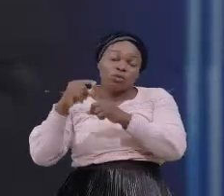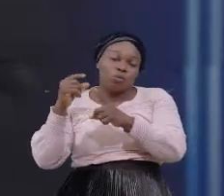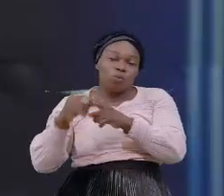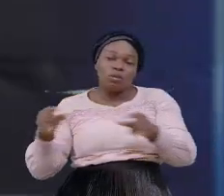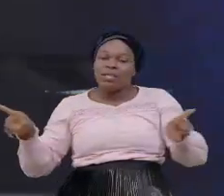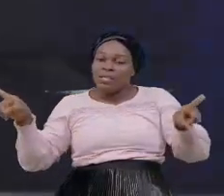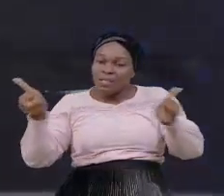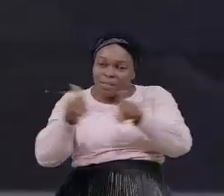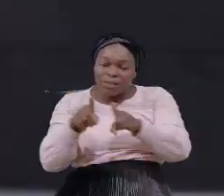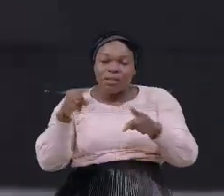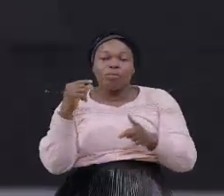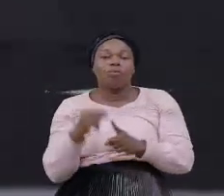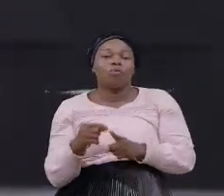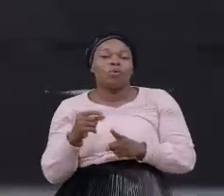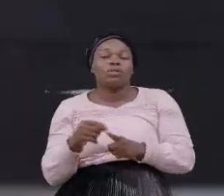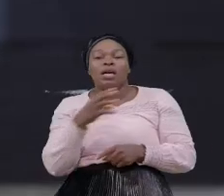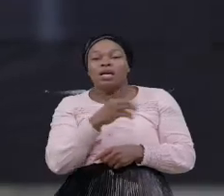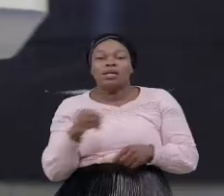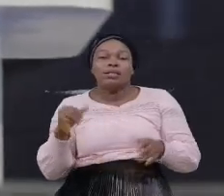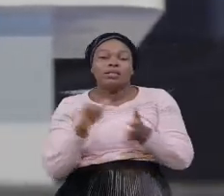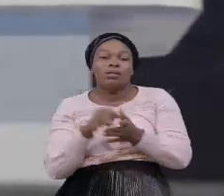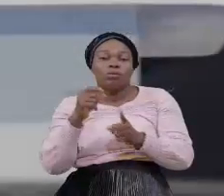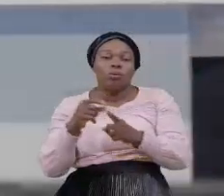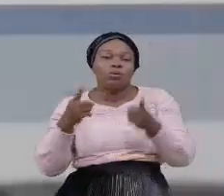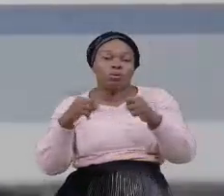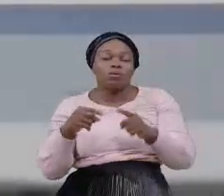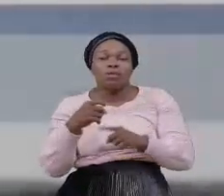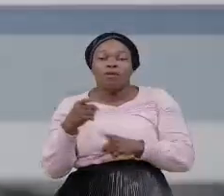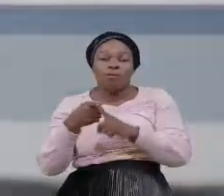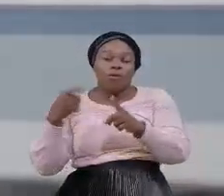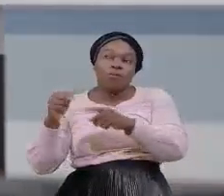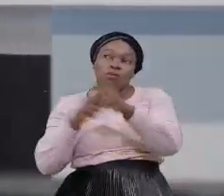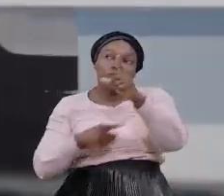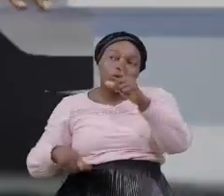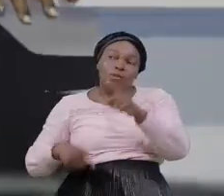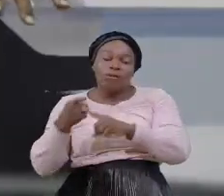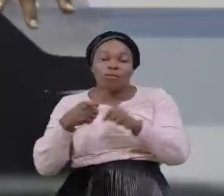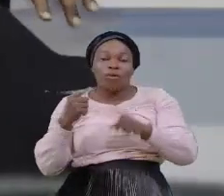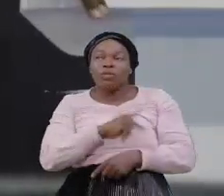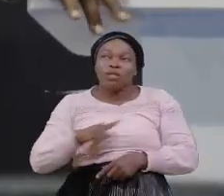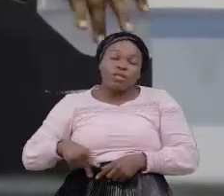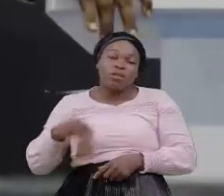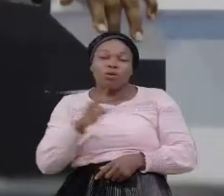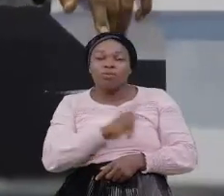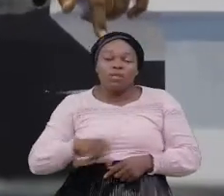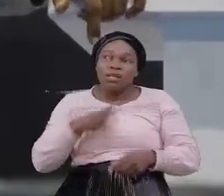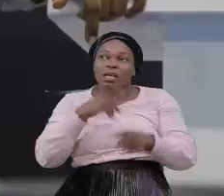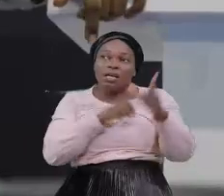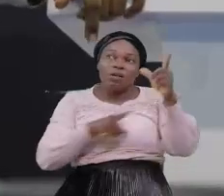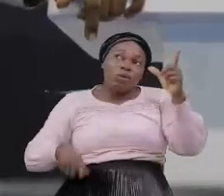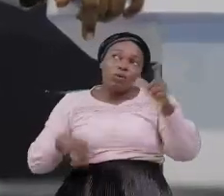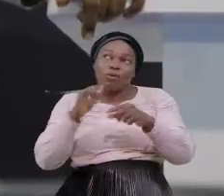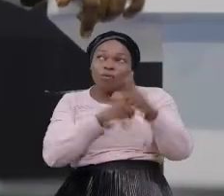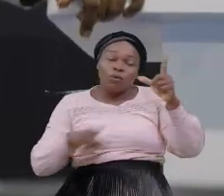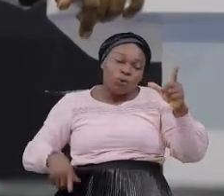changed, that is coming from the Lord, from the King of Kings and the Lord of Lords. And the word with